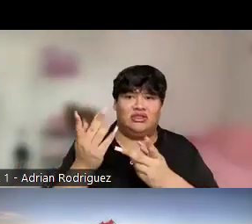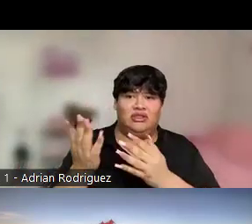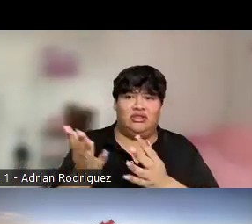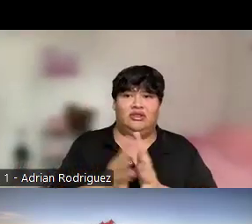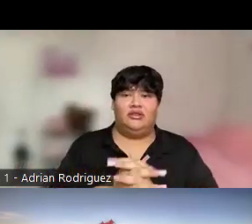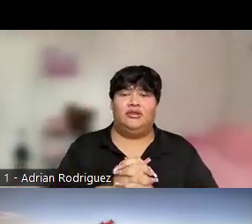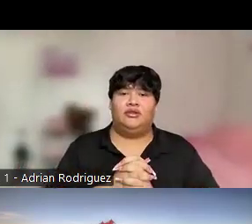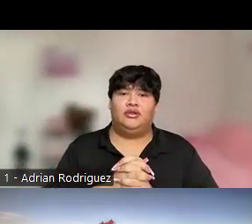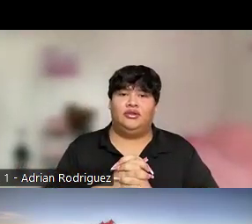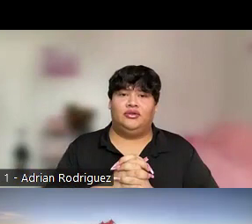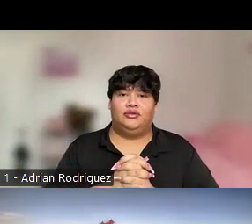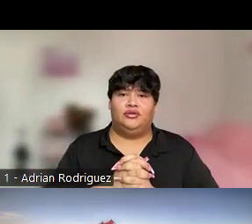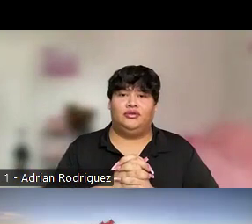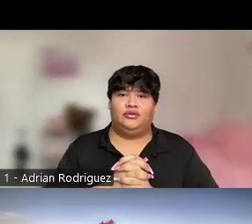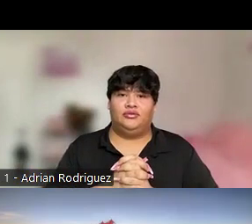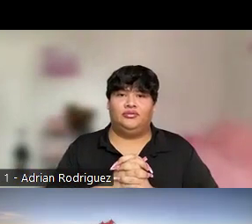please.